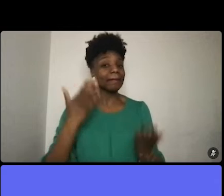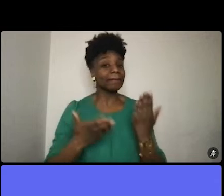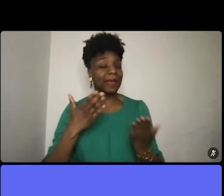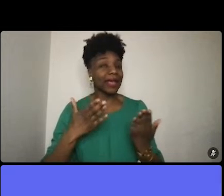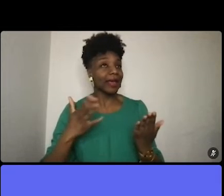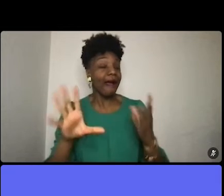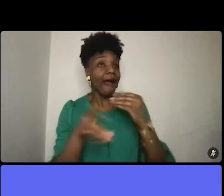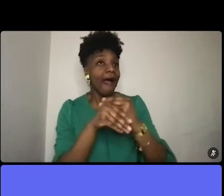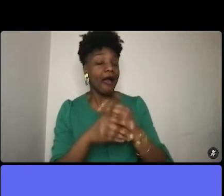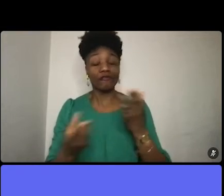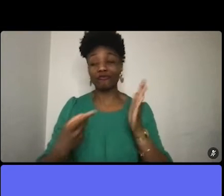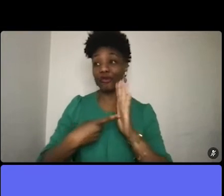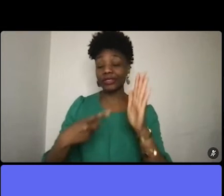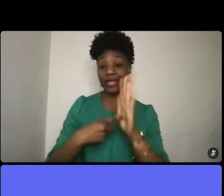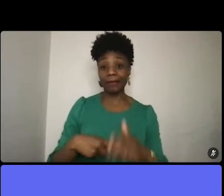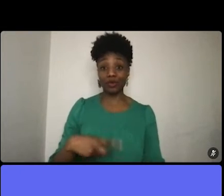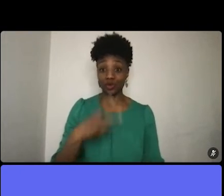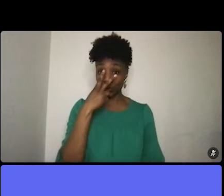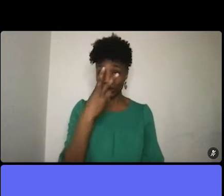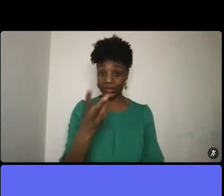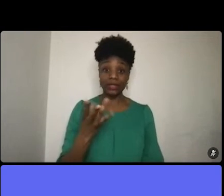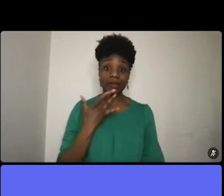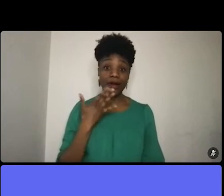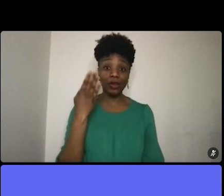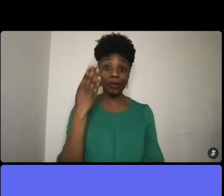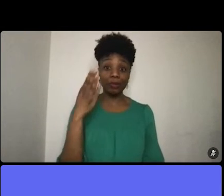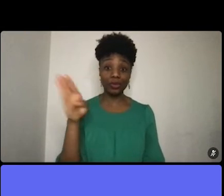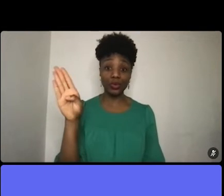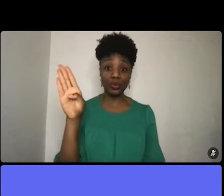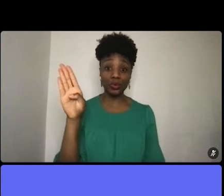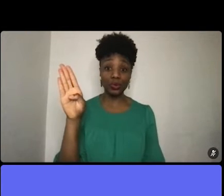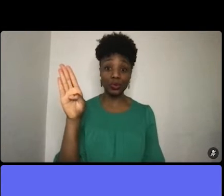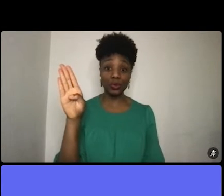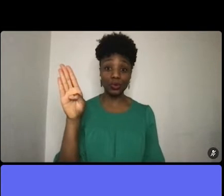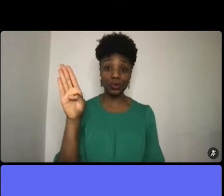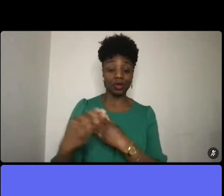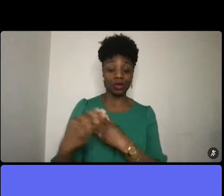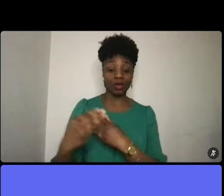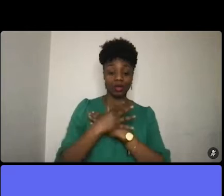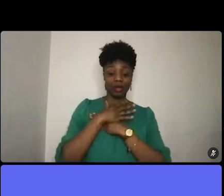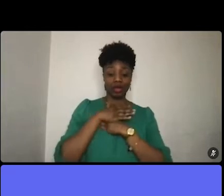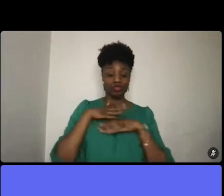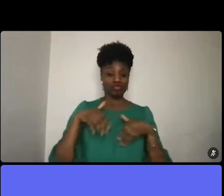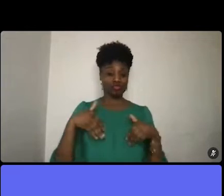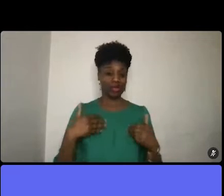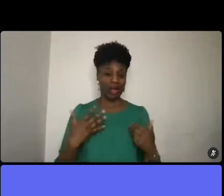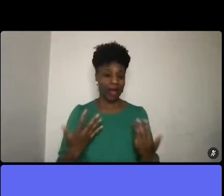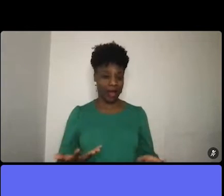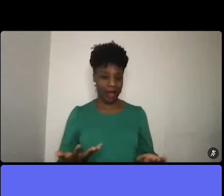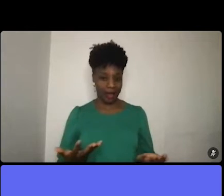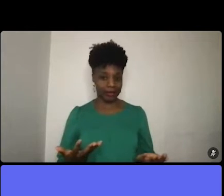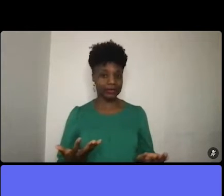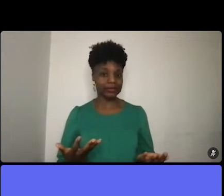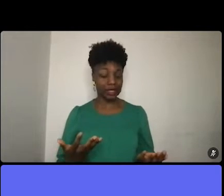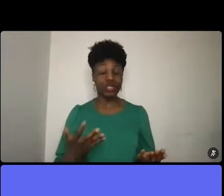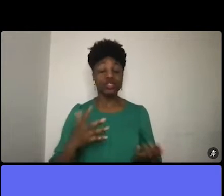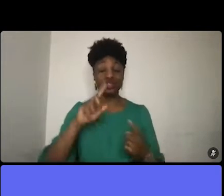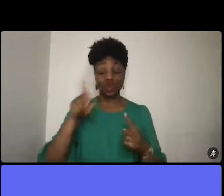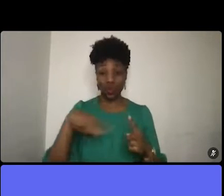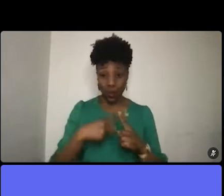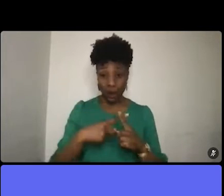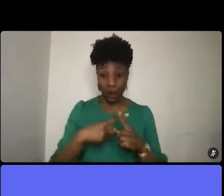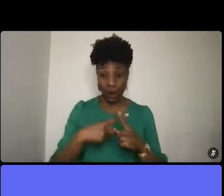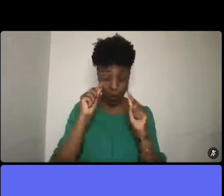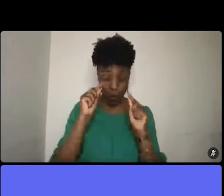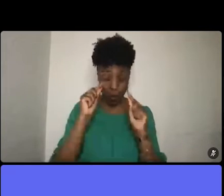calm, you will Mm. feel relaxed, you won't be triggered. And so when you come out of hypnosis, that's in your subconscious. So you start to see blue